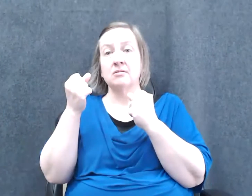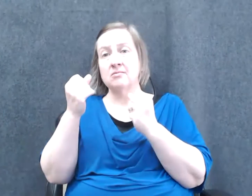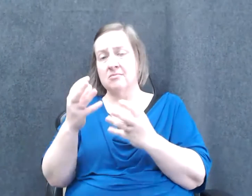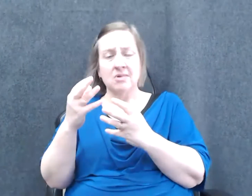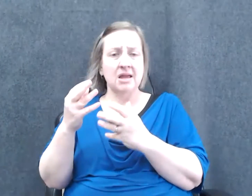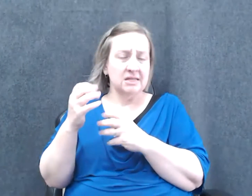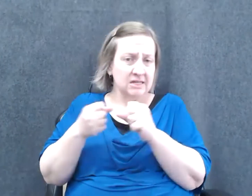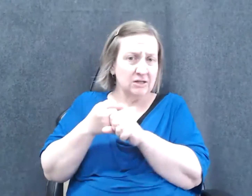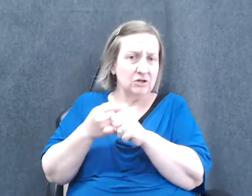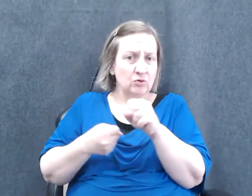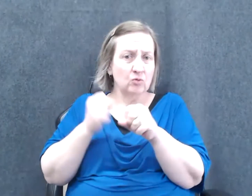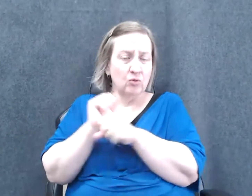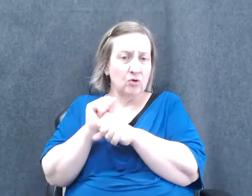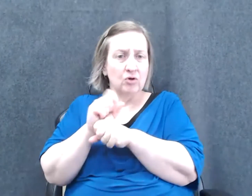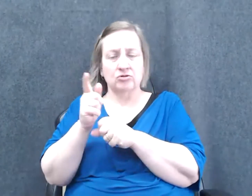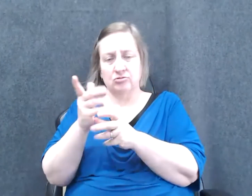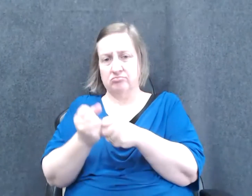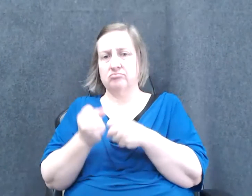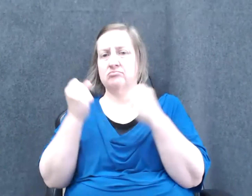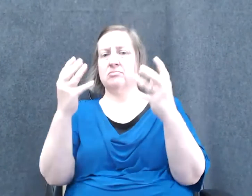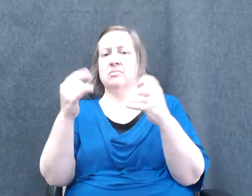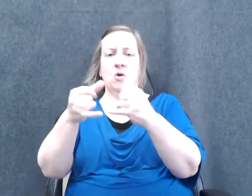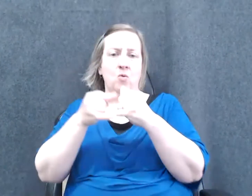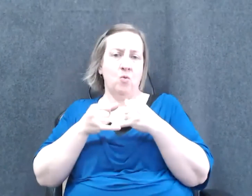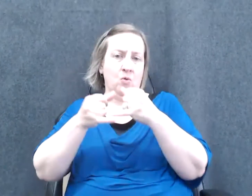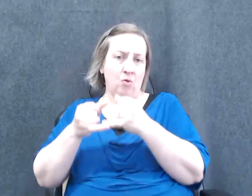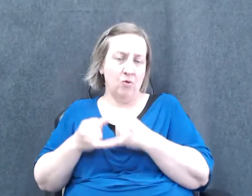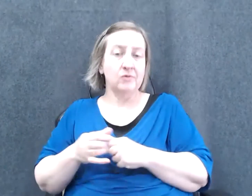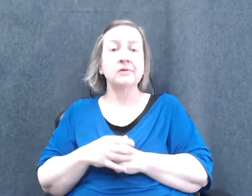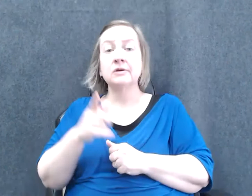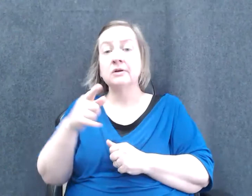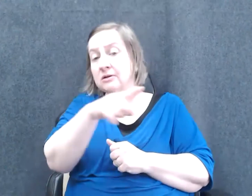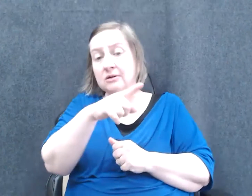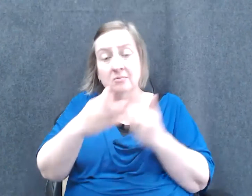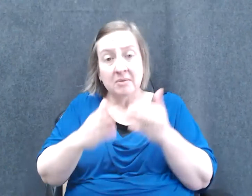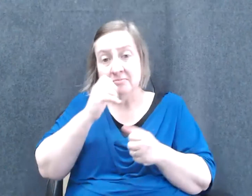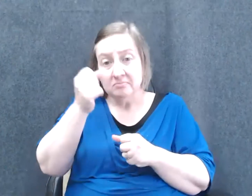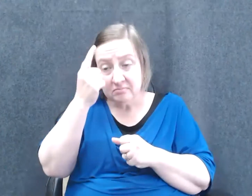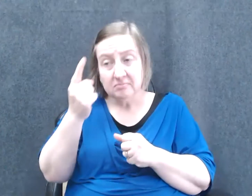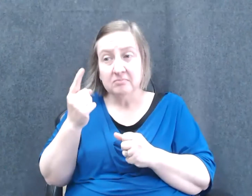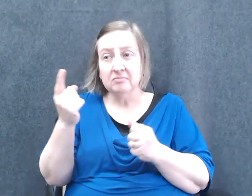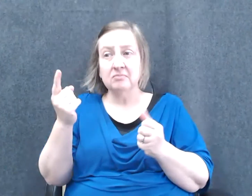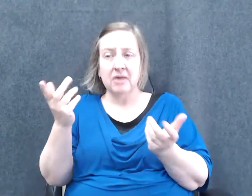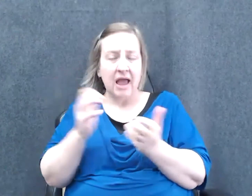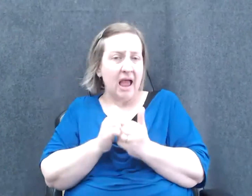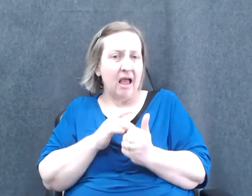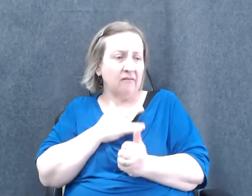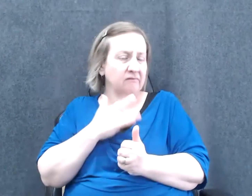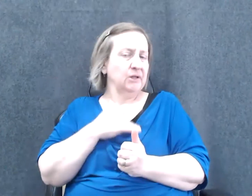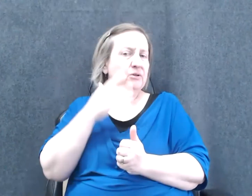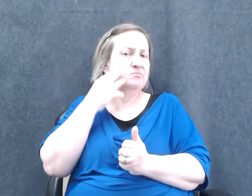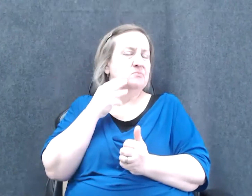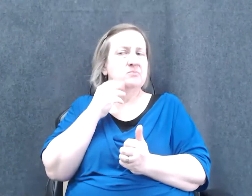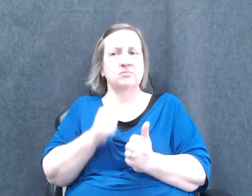has received several awards. For those of you who may not understand what it is to live with a mental health issue